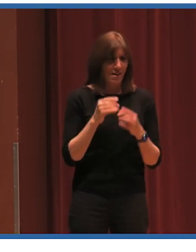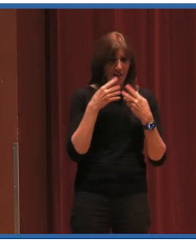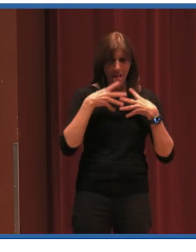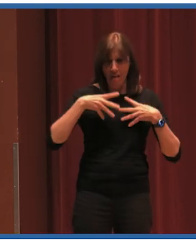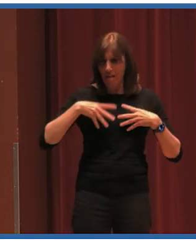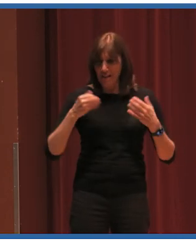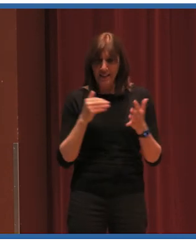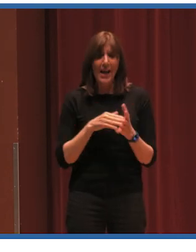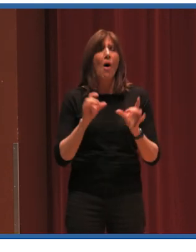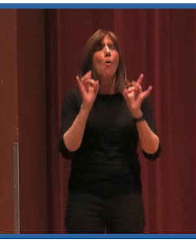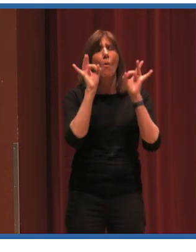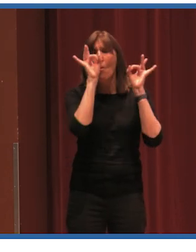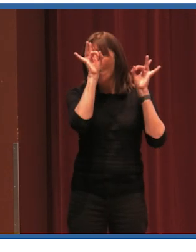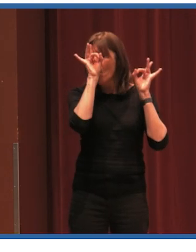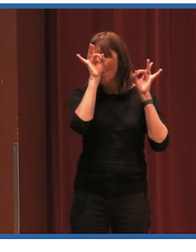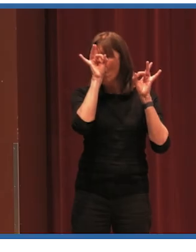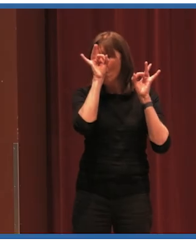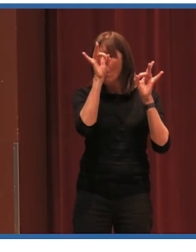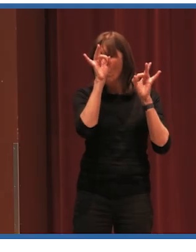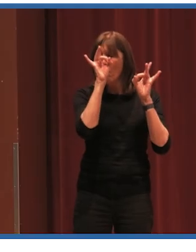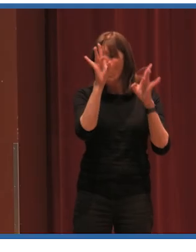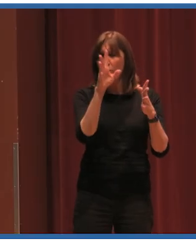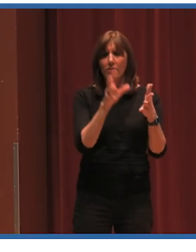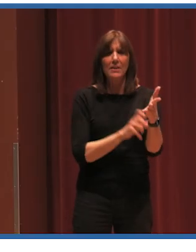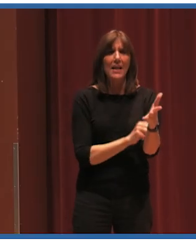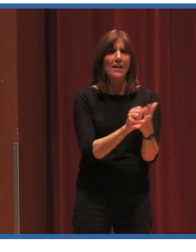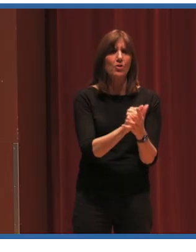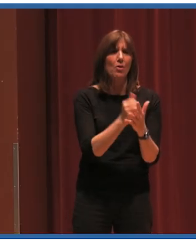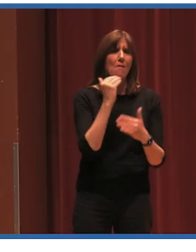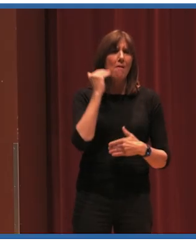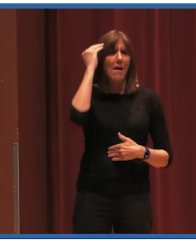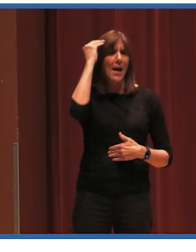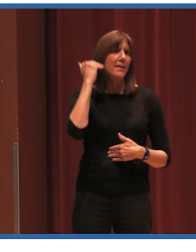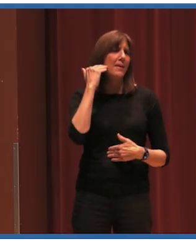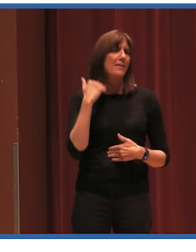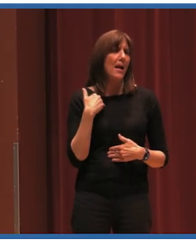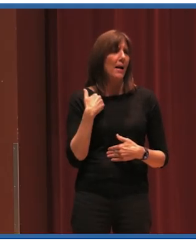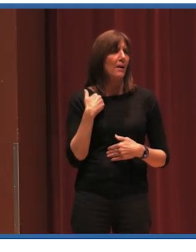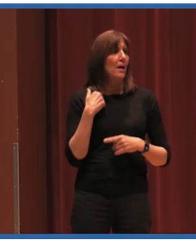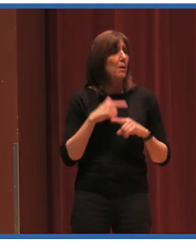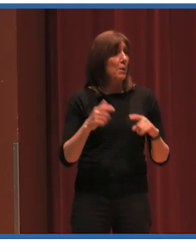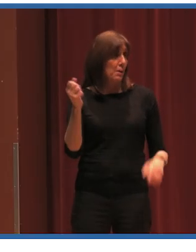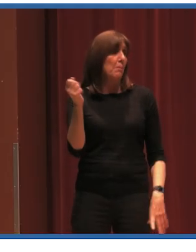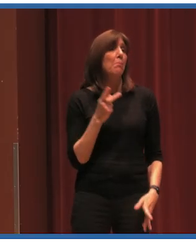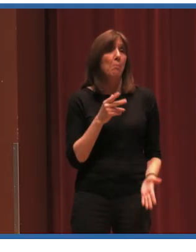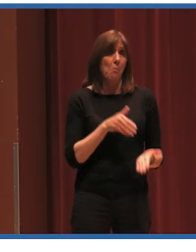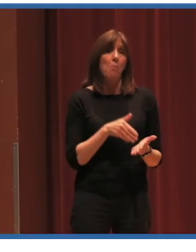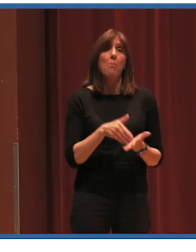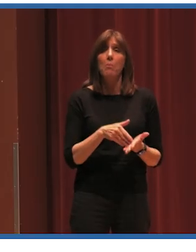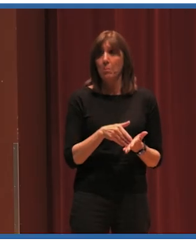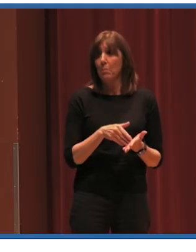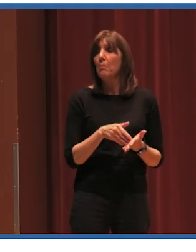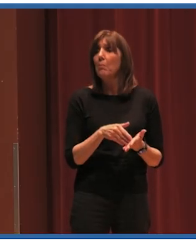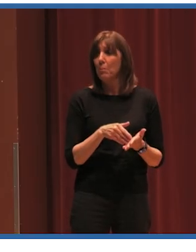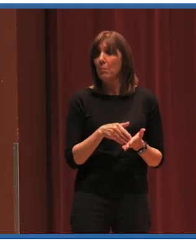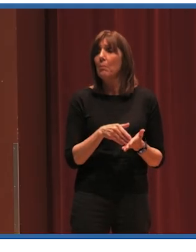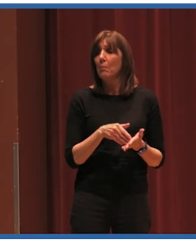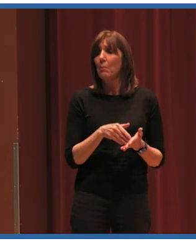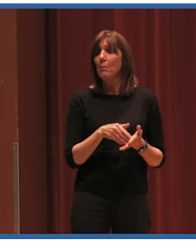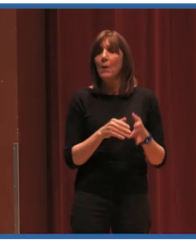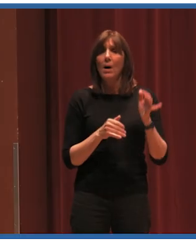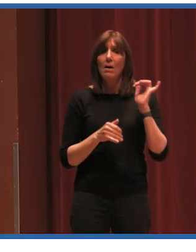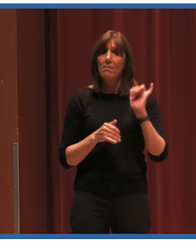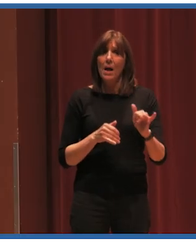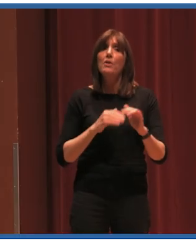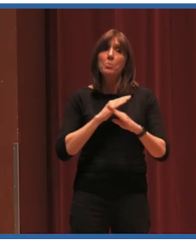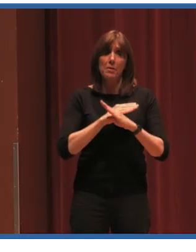It's a terrible, absolutely terrible cancer to get, and unfortunately it comes back a lot. That's when it's completely